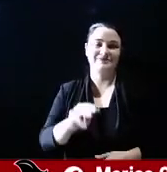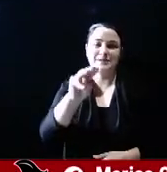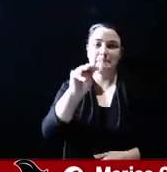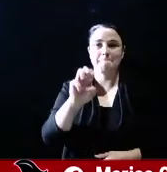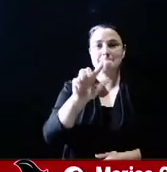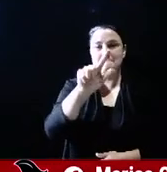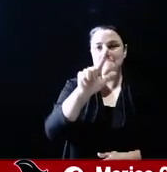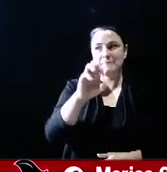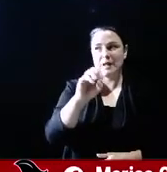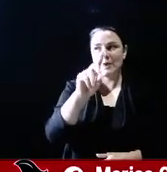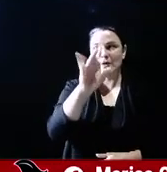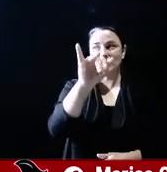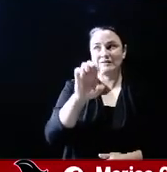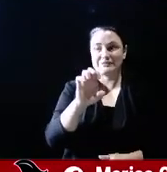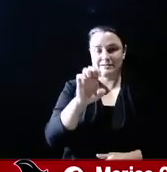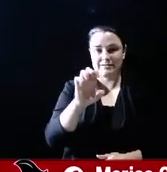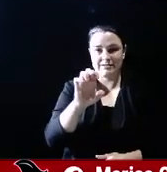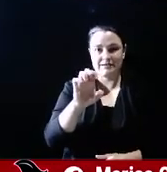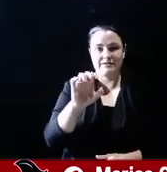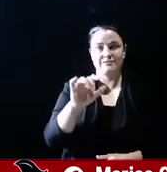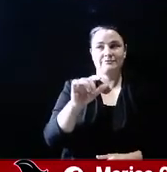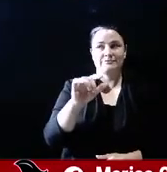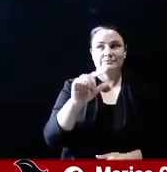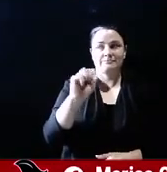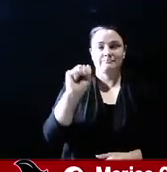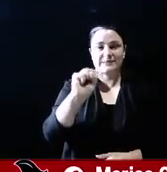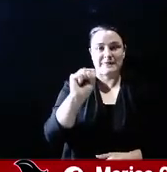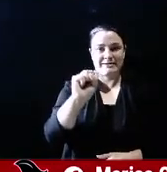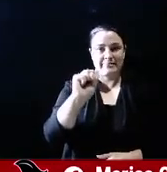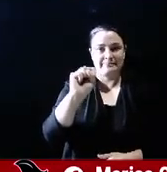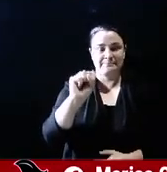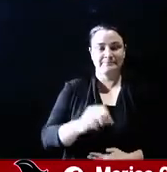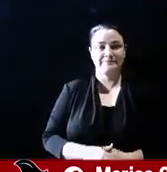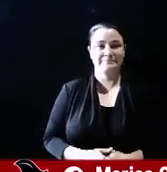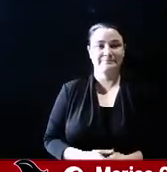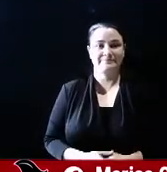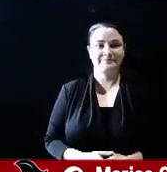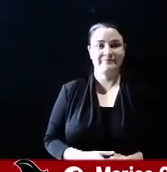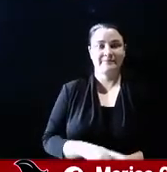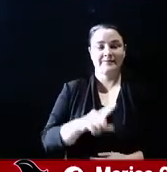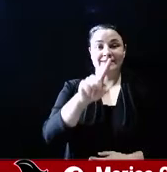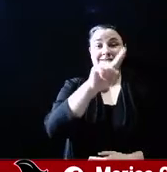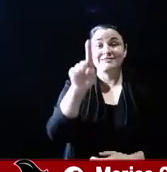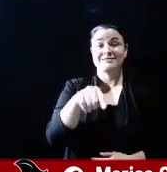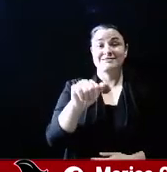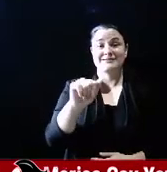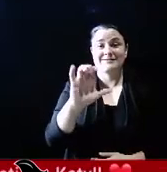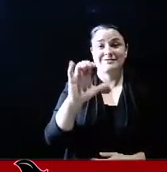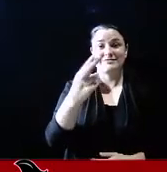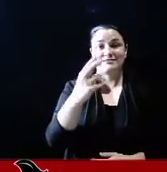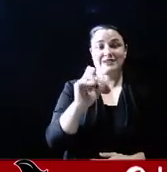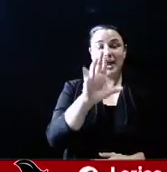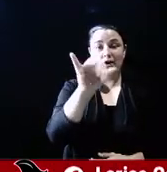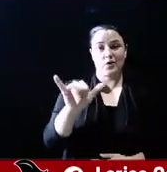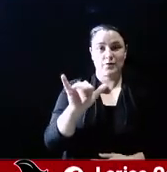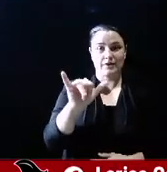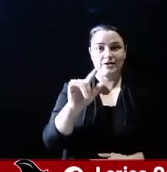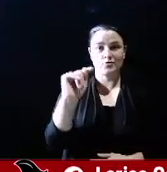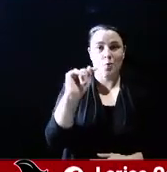Melody Eliana Janine Smith. Zachary Joseph